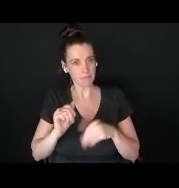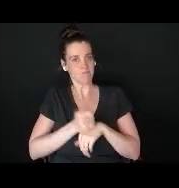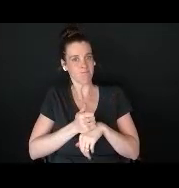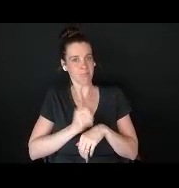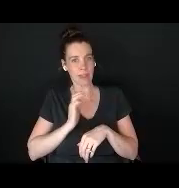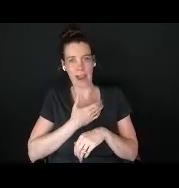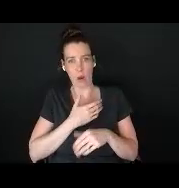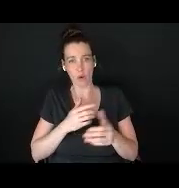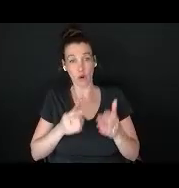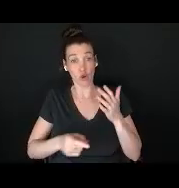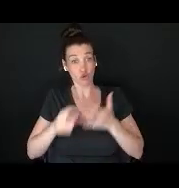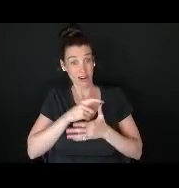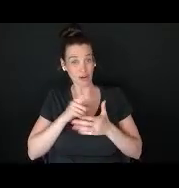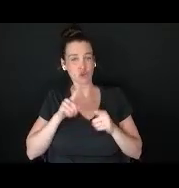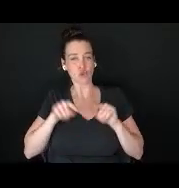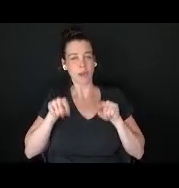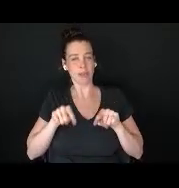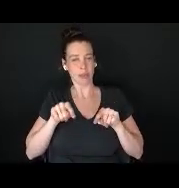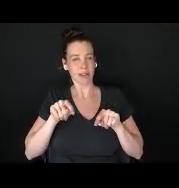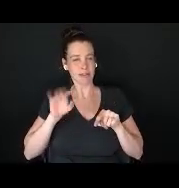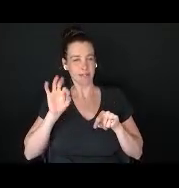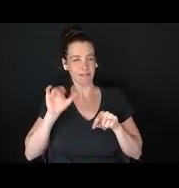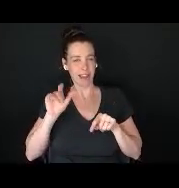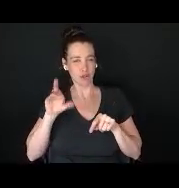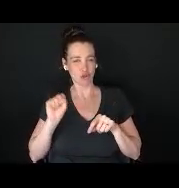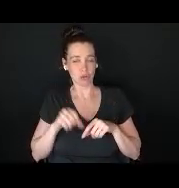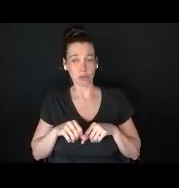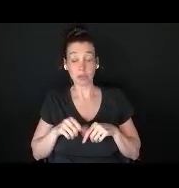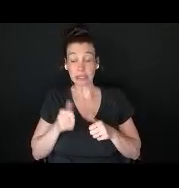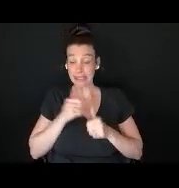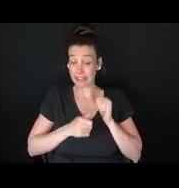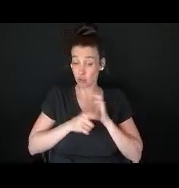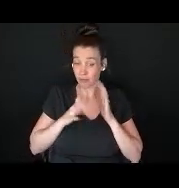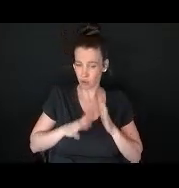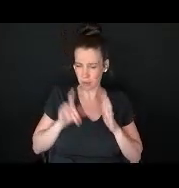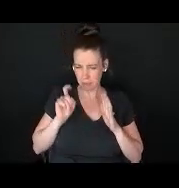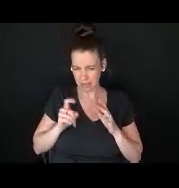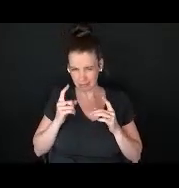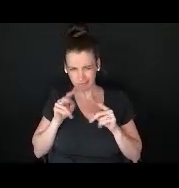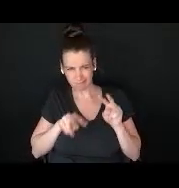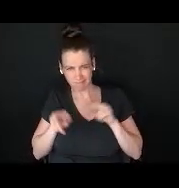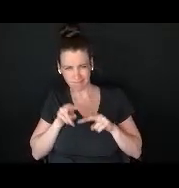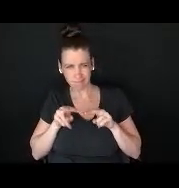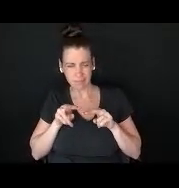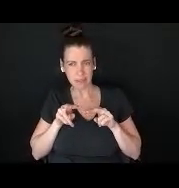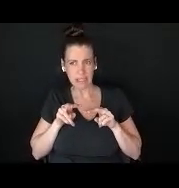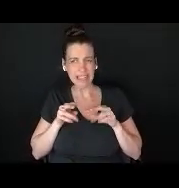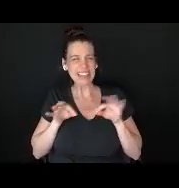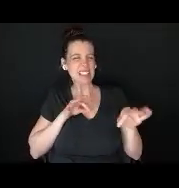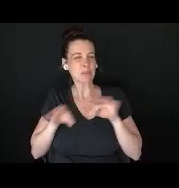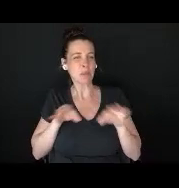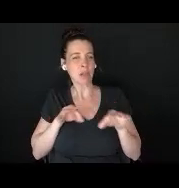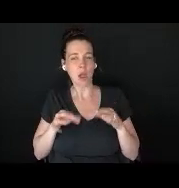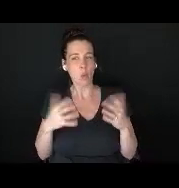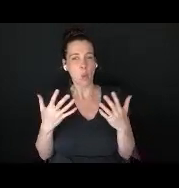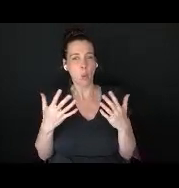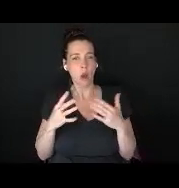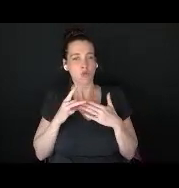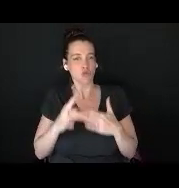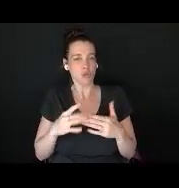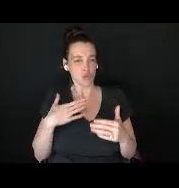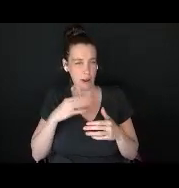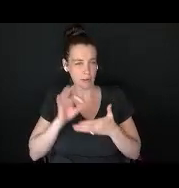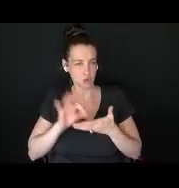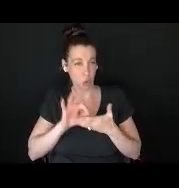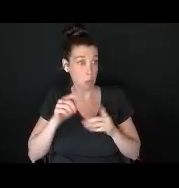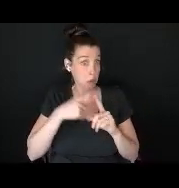criteria into the three factors. We want each assigned reviewer to clearly explain what drove their score, positive and negative, and really focus on those